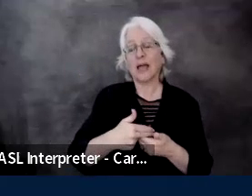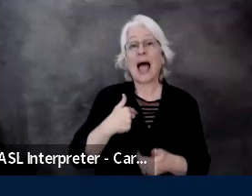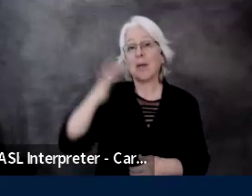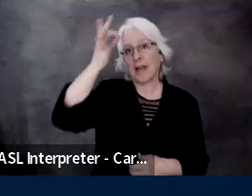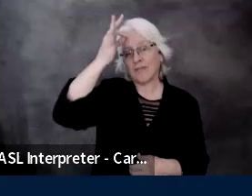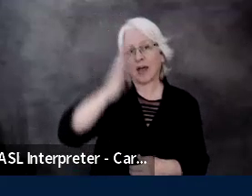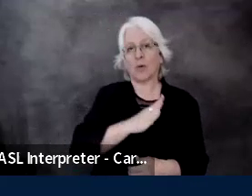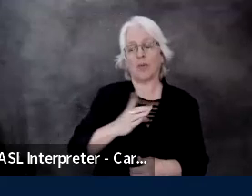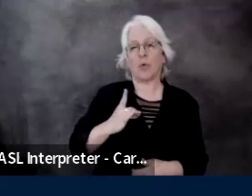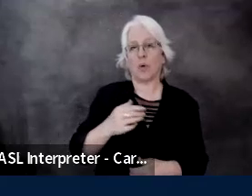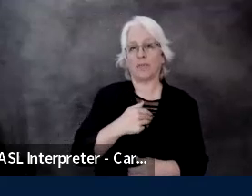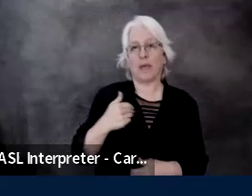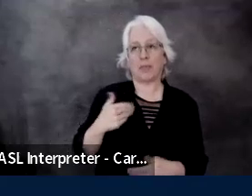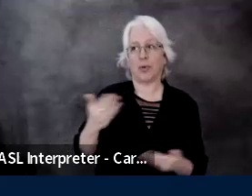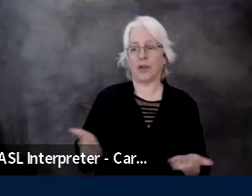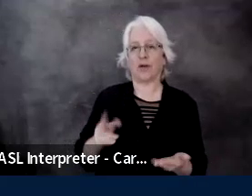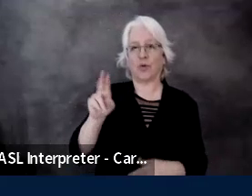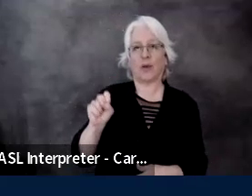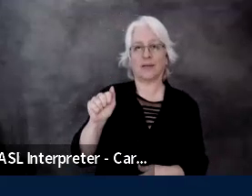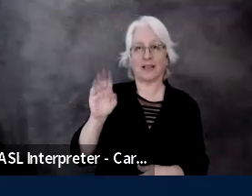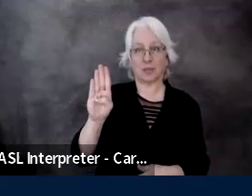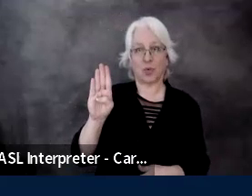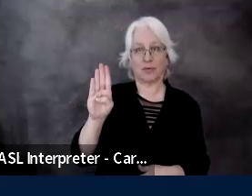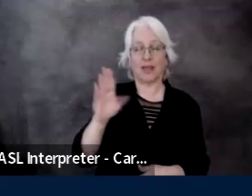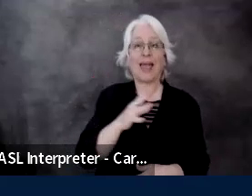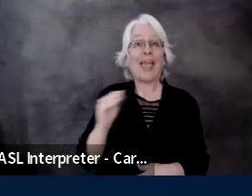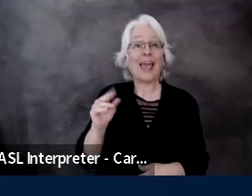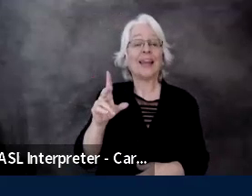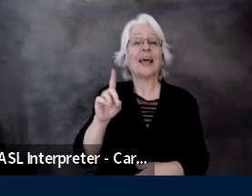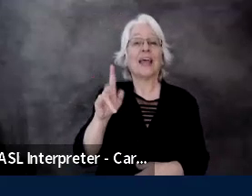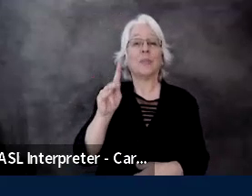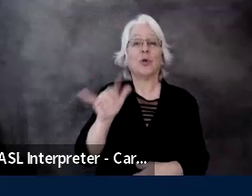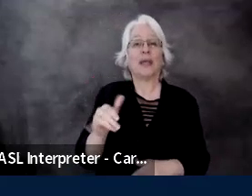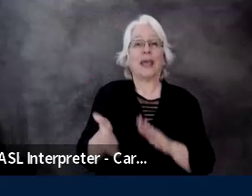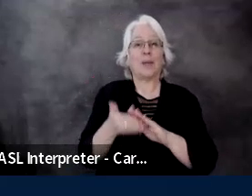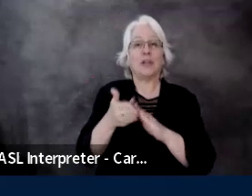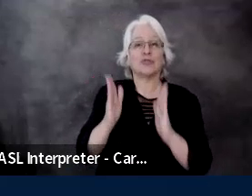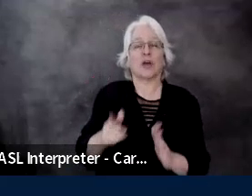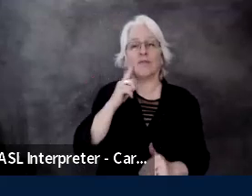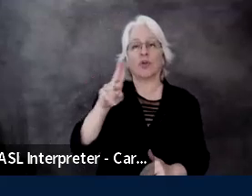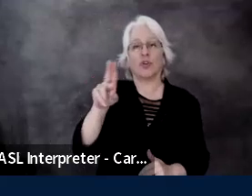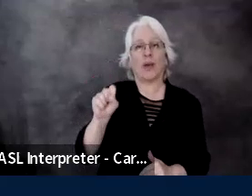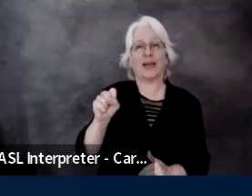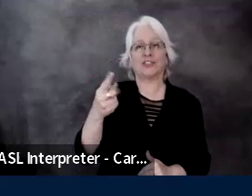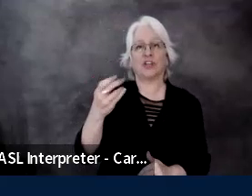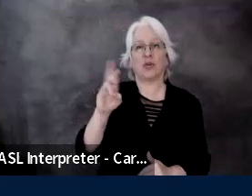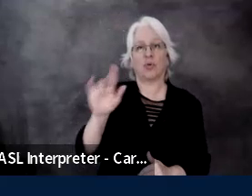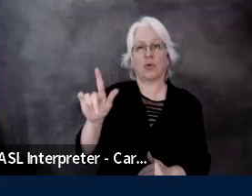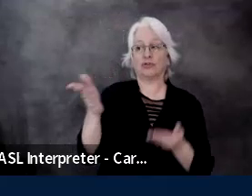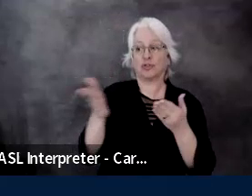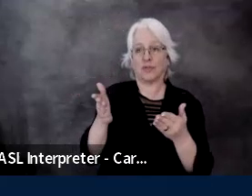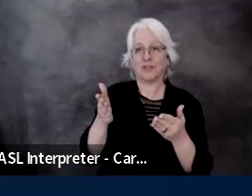of the U.S. Access Board, as well as the Deputy Administrator of the U.S. General Services Administration,